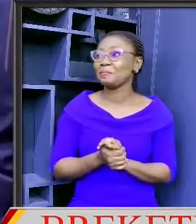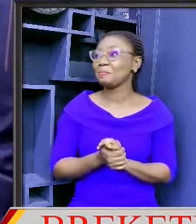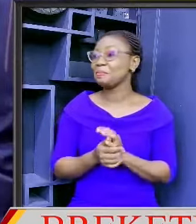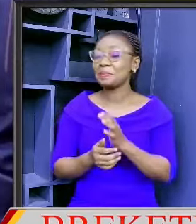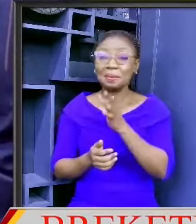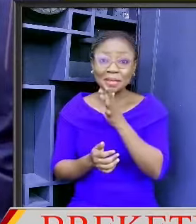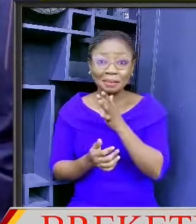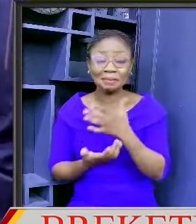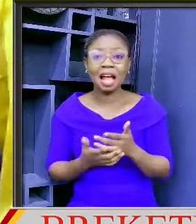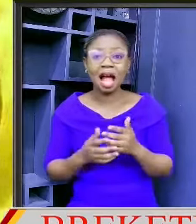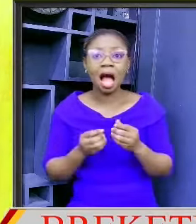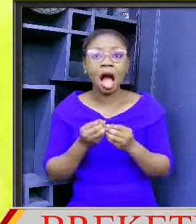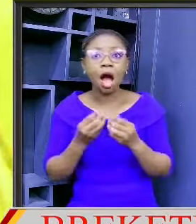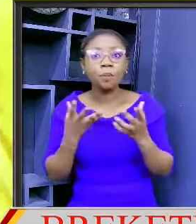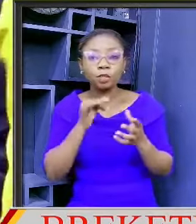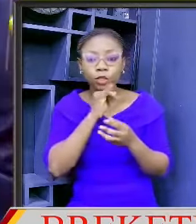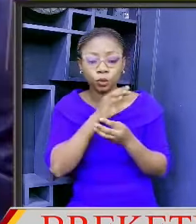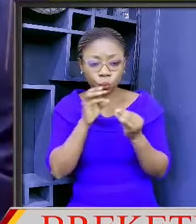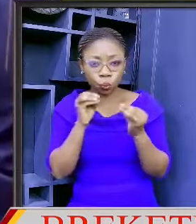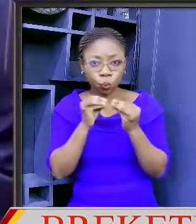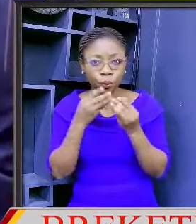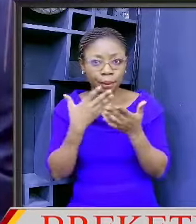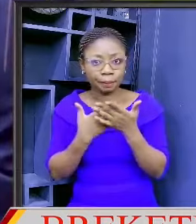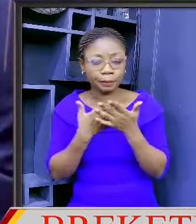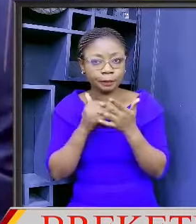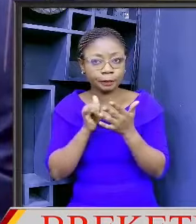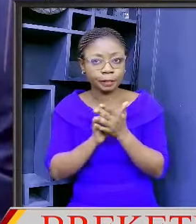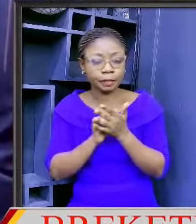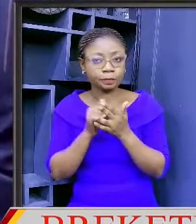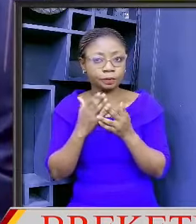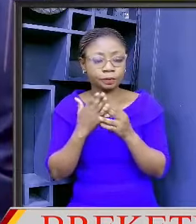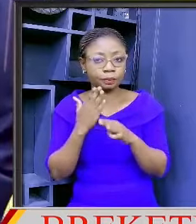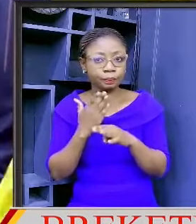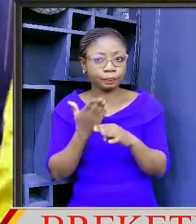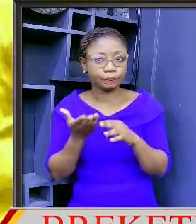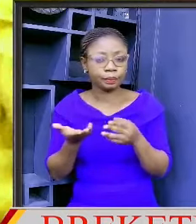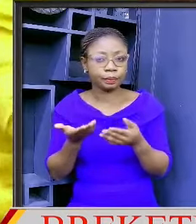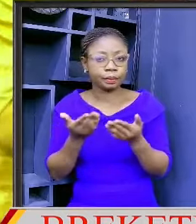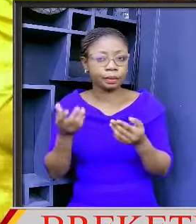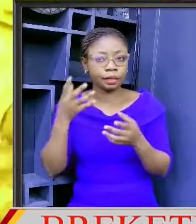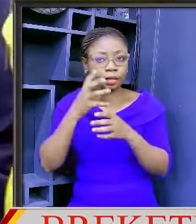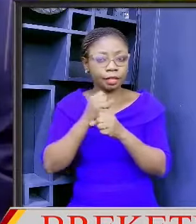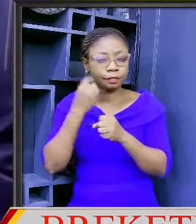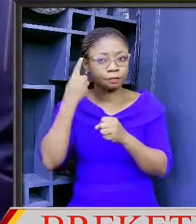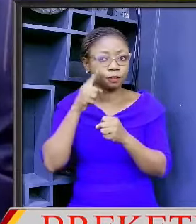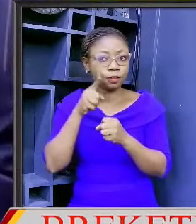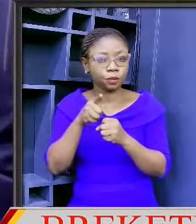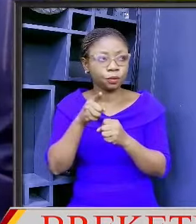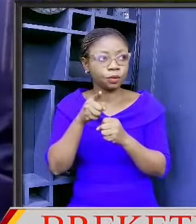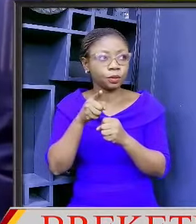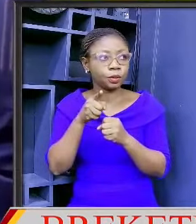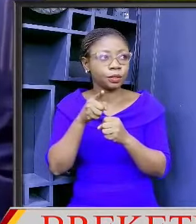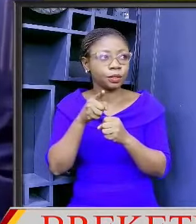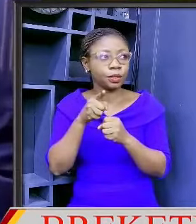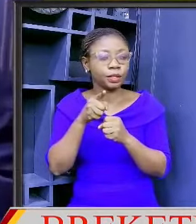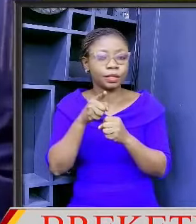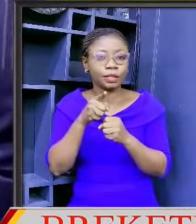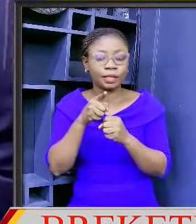Madam. Yes, sir. How much be the total of money we raise for you? Sorry for giving you my left hand.